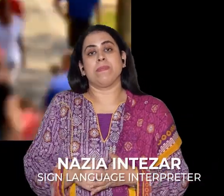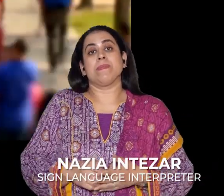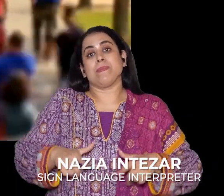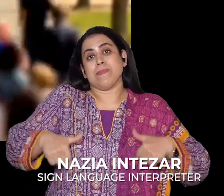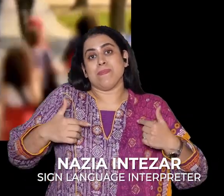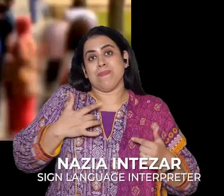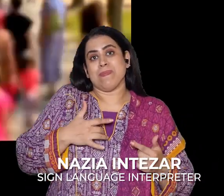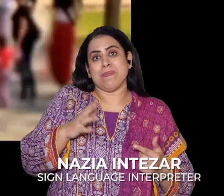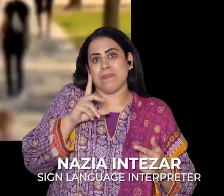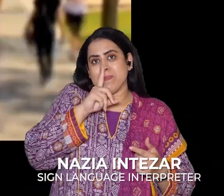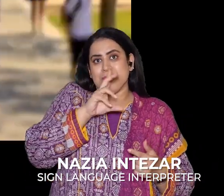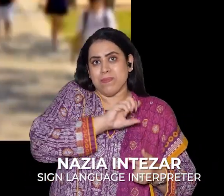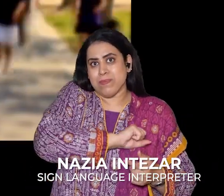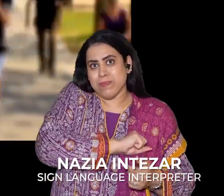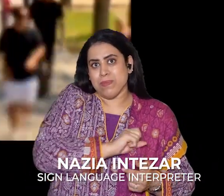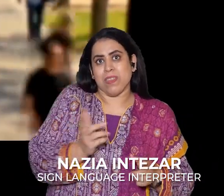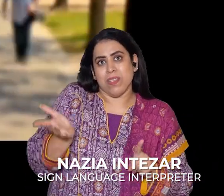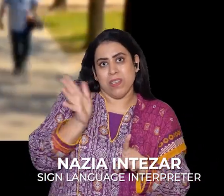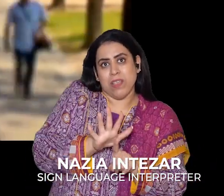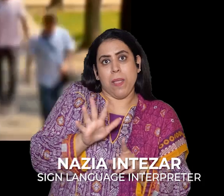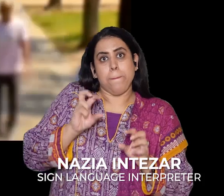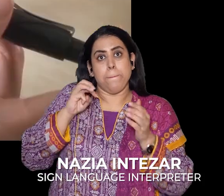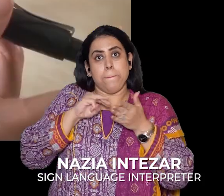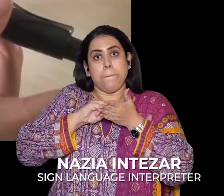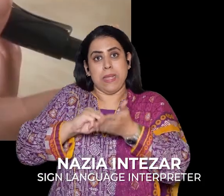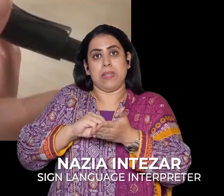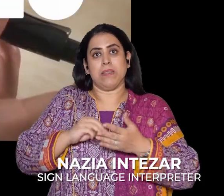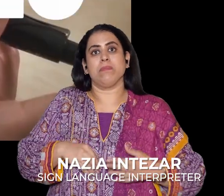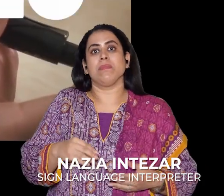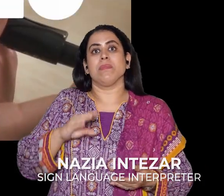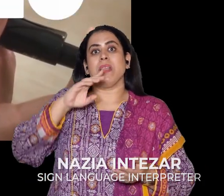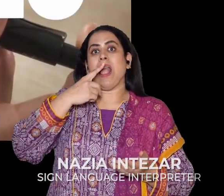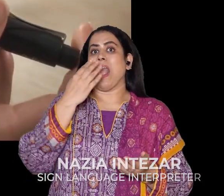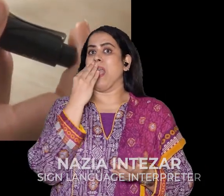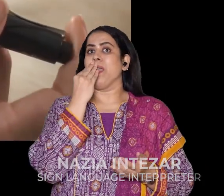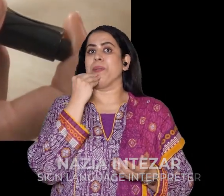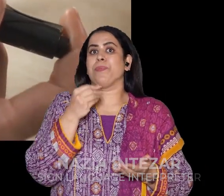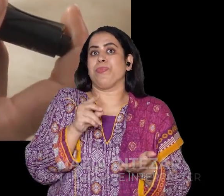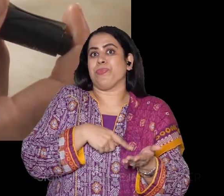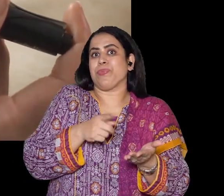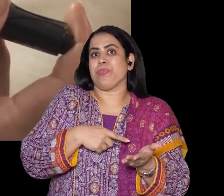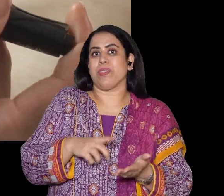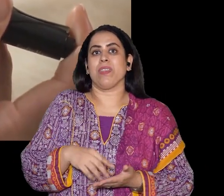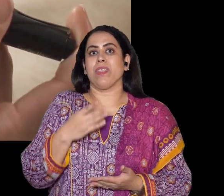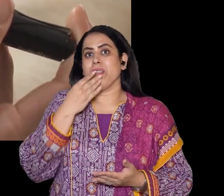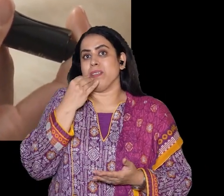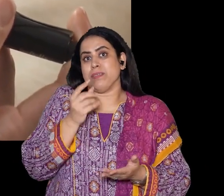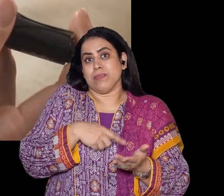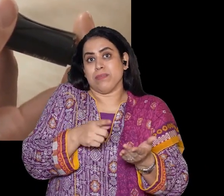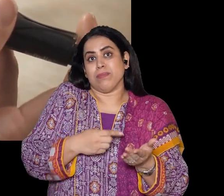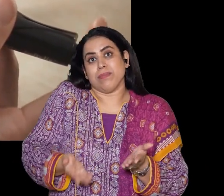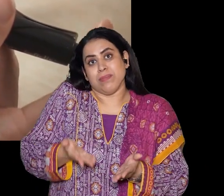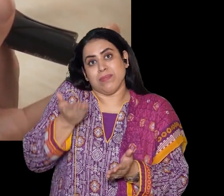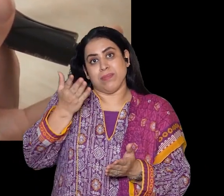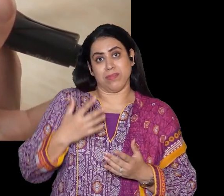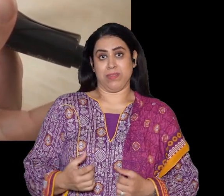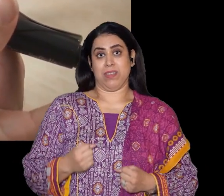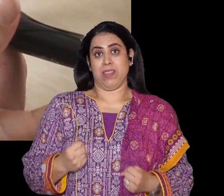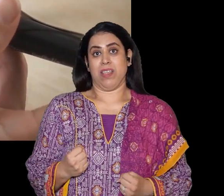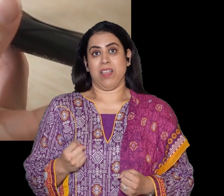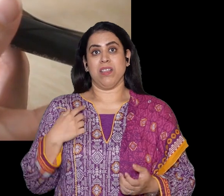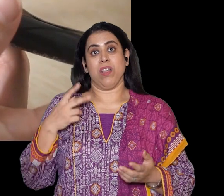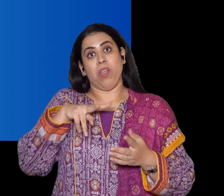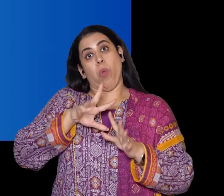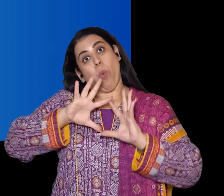there lies a silent epidemic affecting millions: diabetes. Diabetes is a growing health